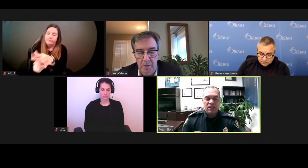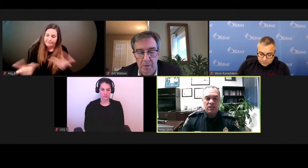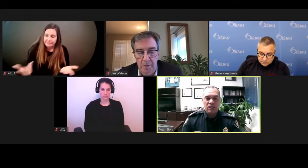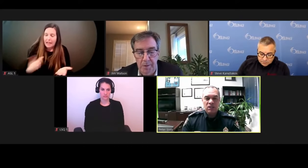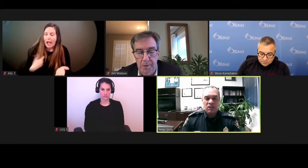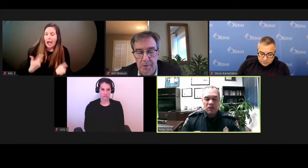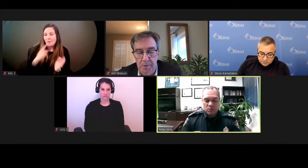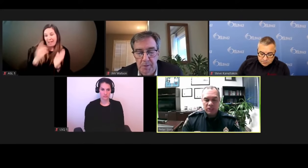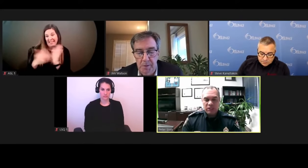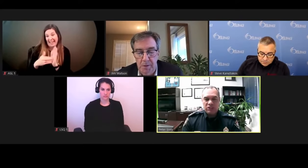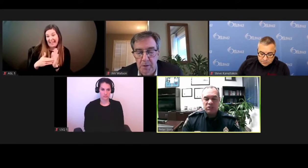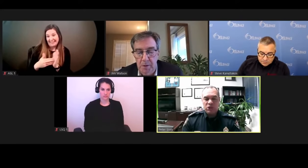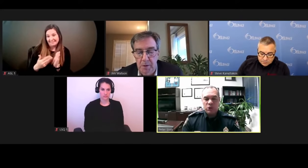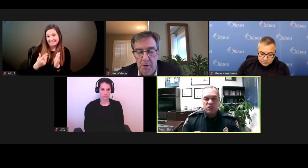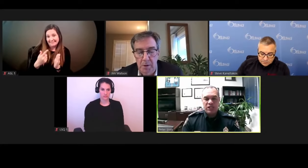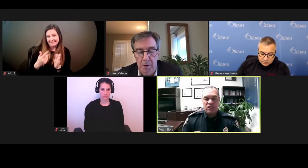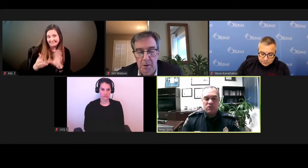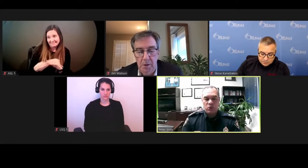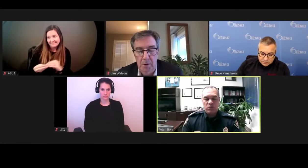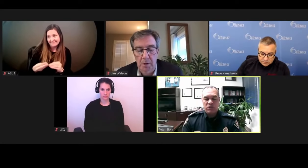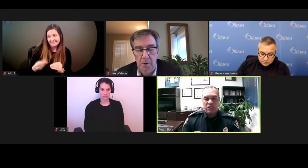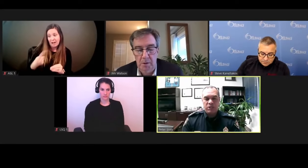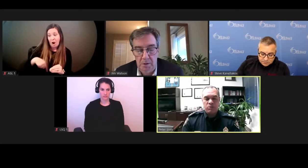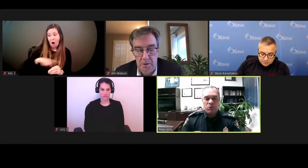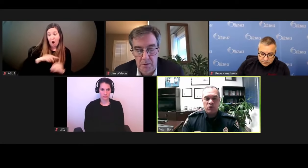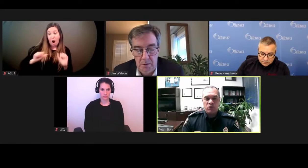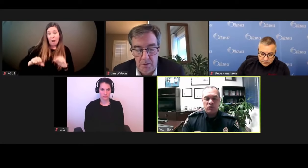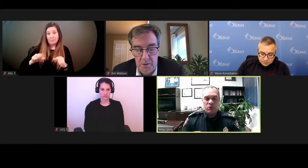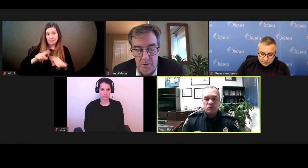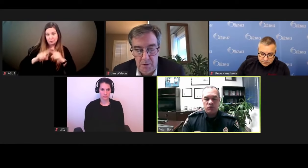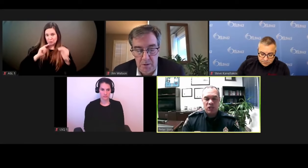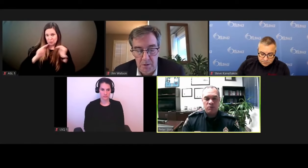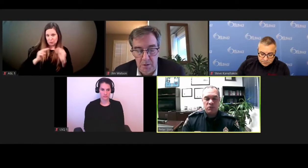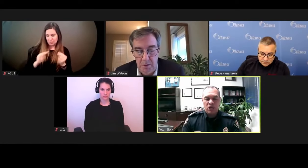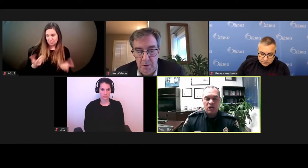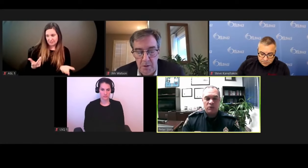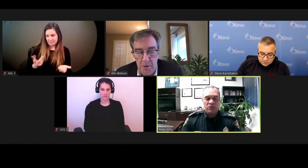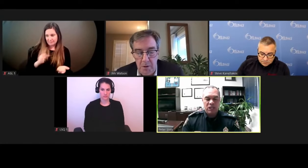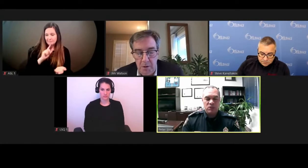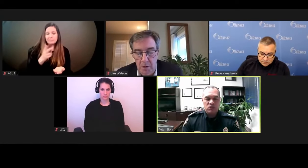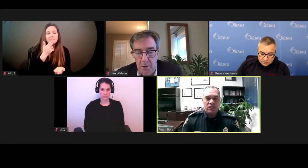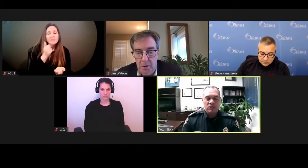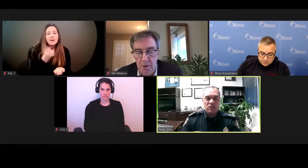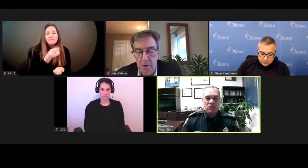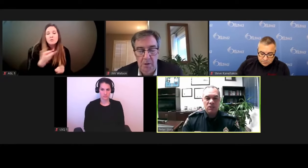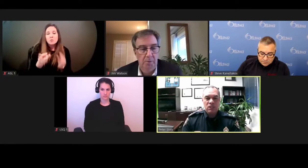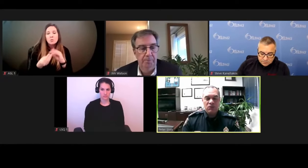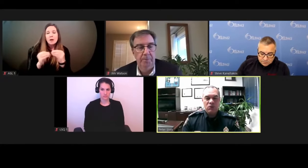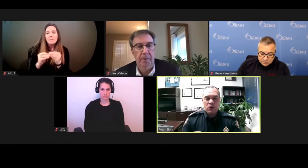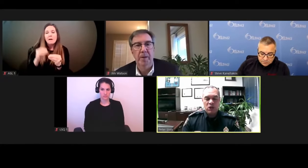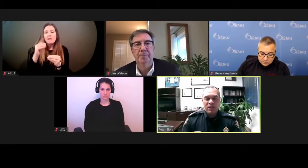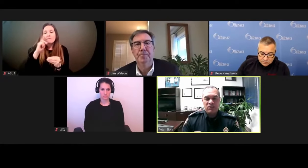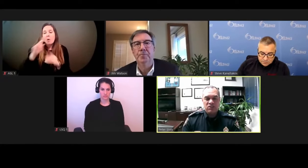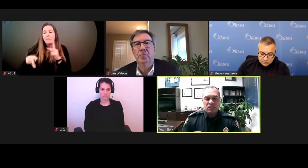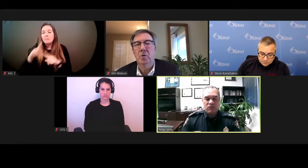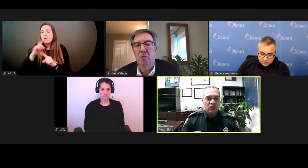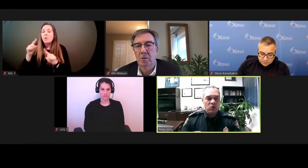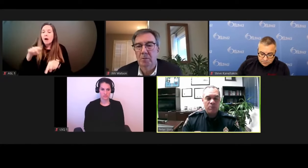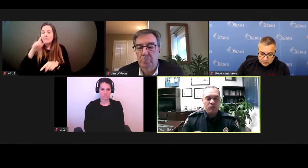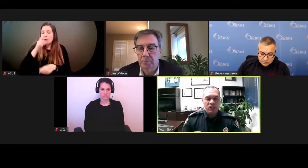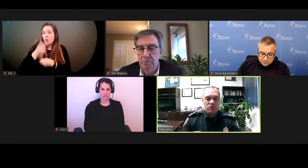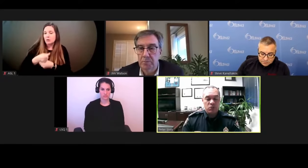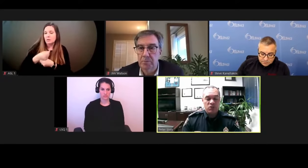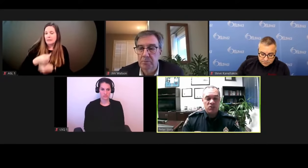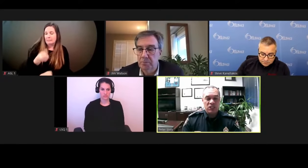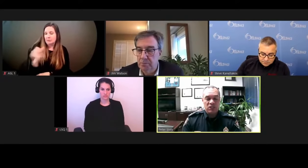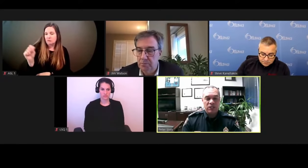again. Our ability to negotiate is only with a limited portion of those who've come to Ottawa to demonstrate. Even where we had significant